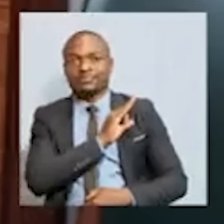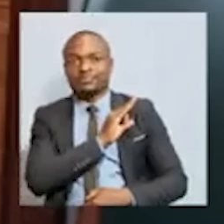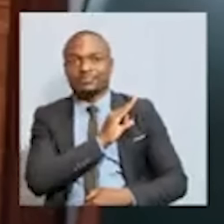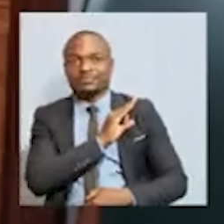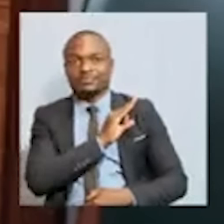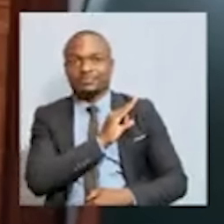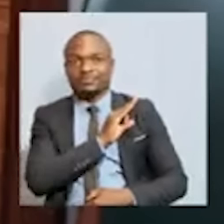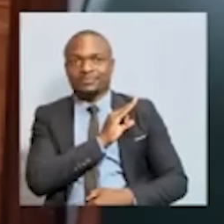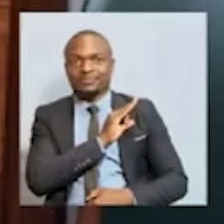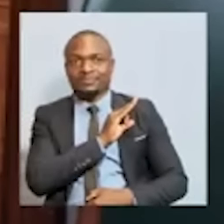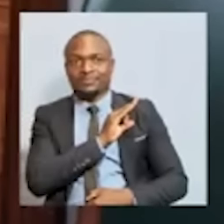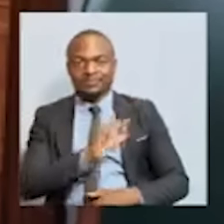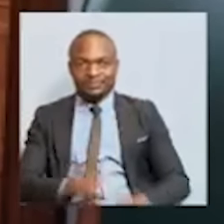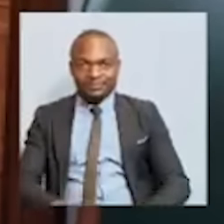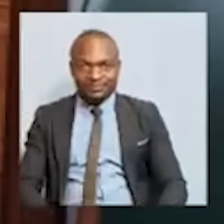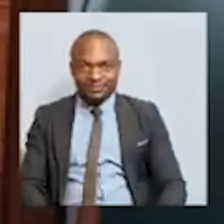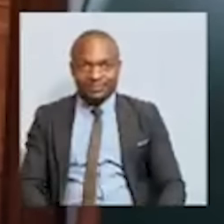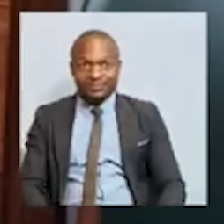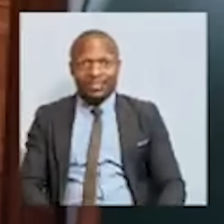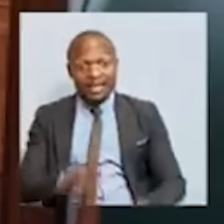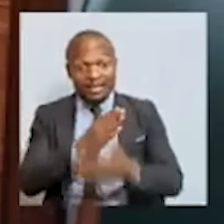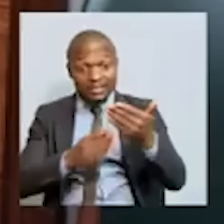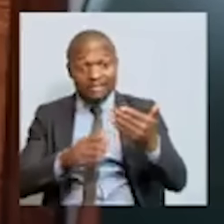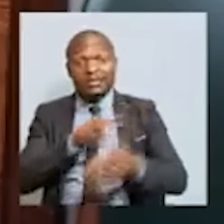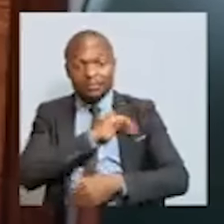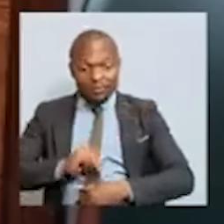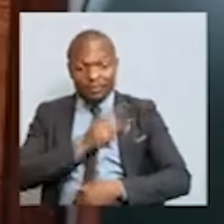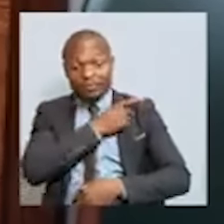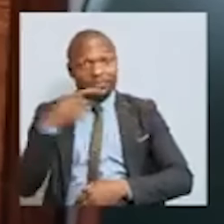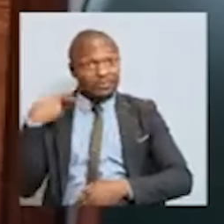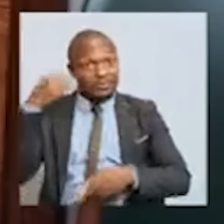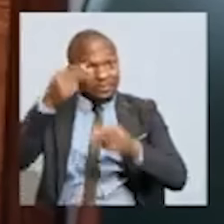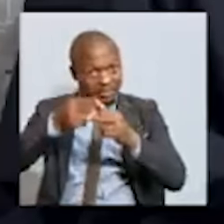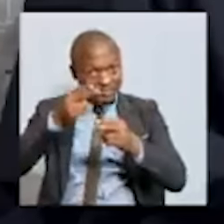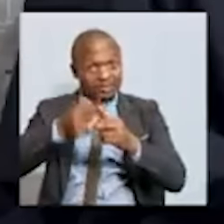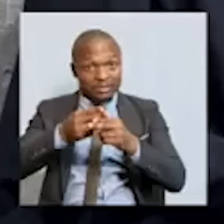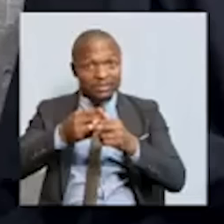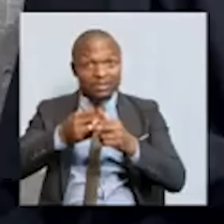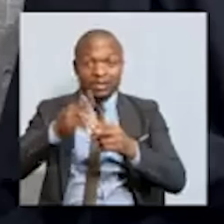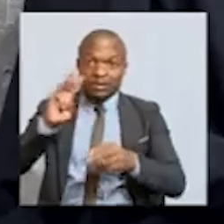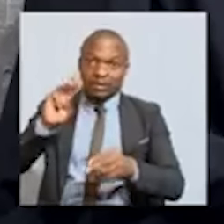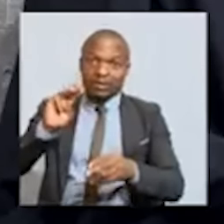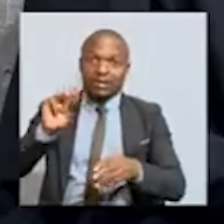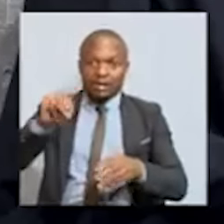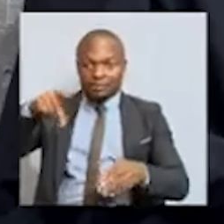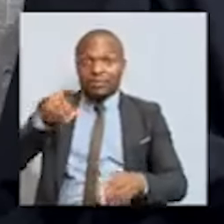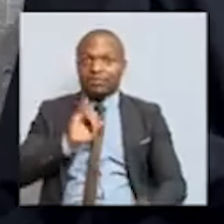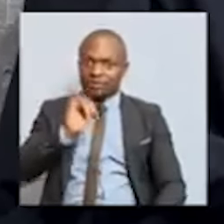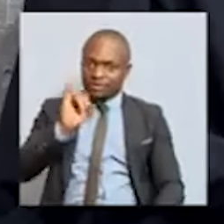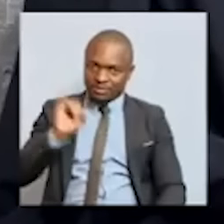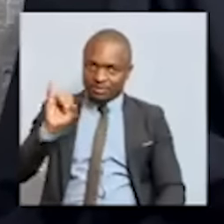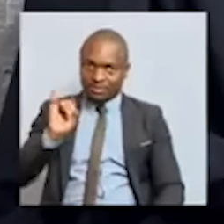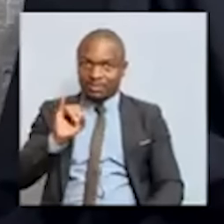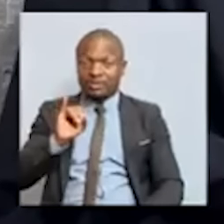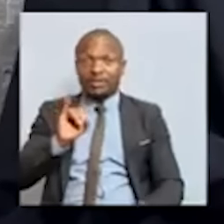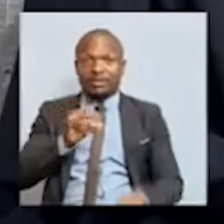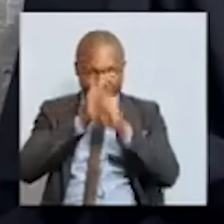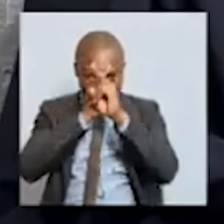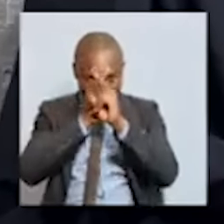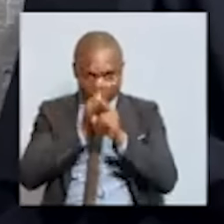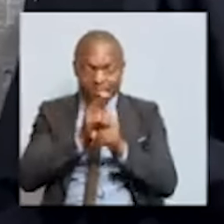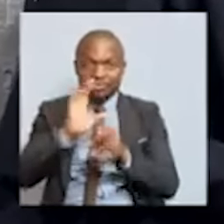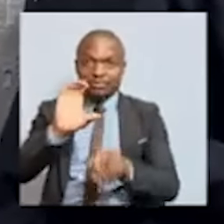and some members of parliament, namely Mr. T. E. Mutinta MP, Mr. N. Chilangwa